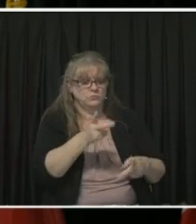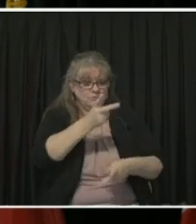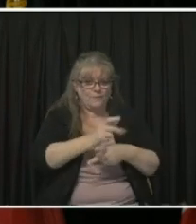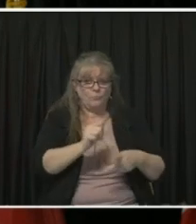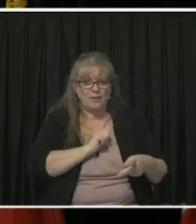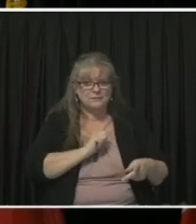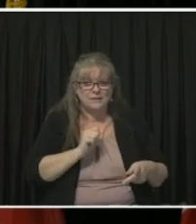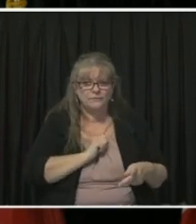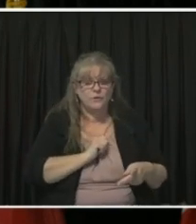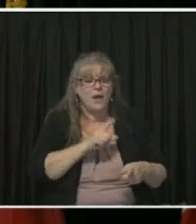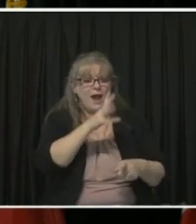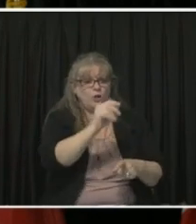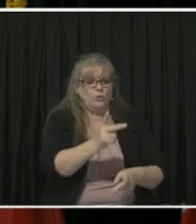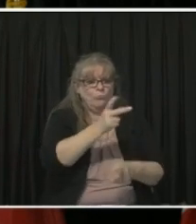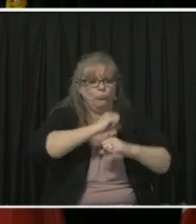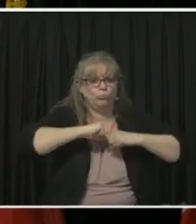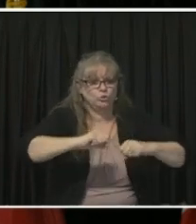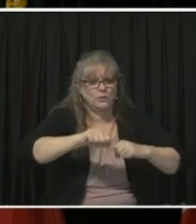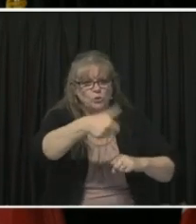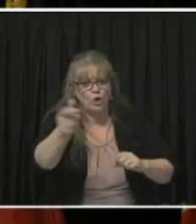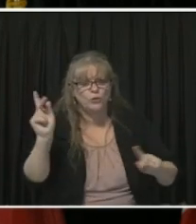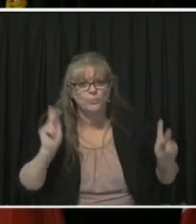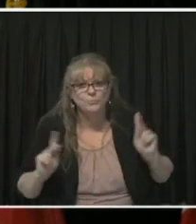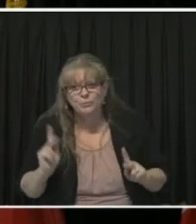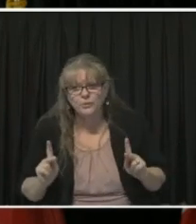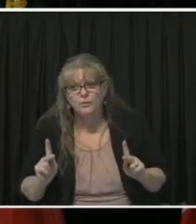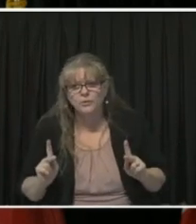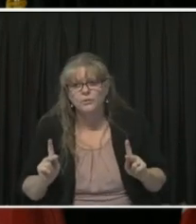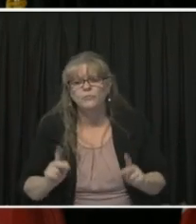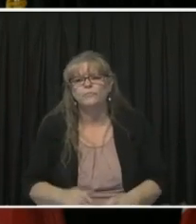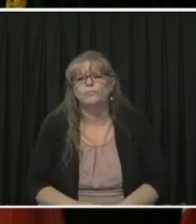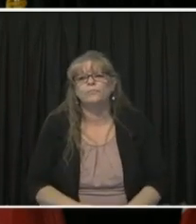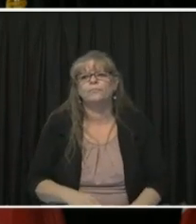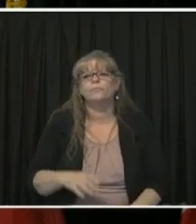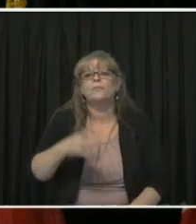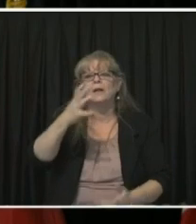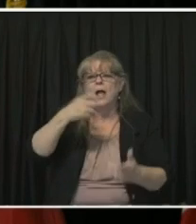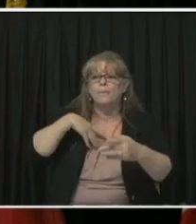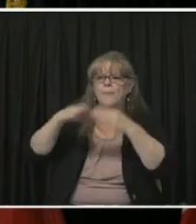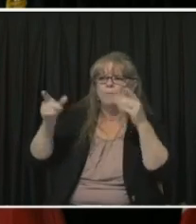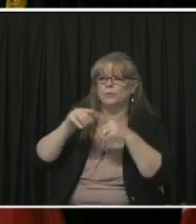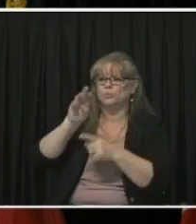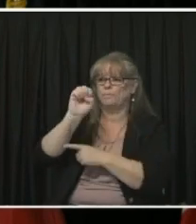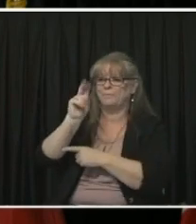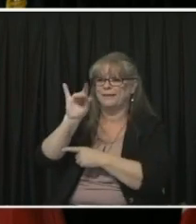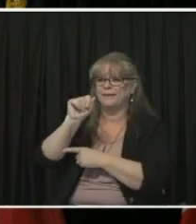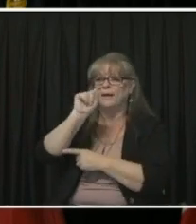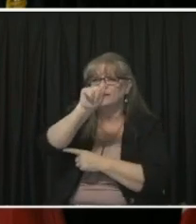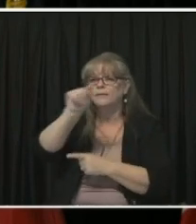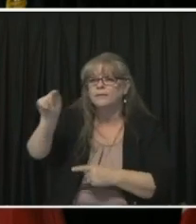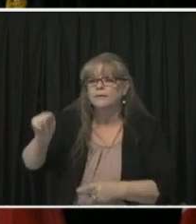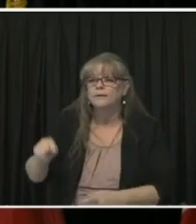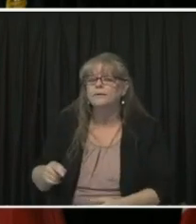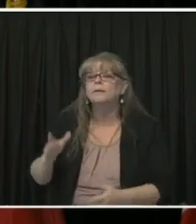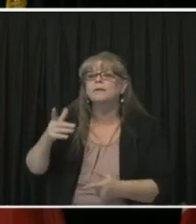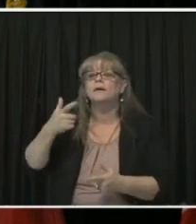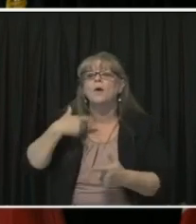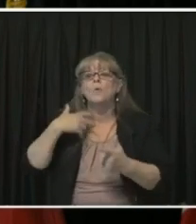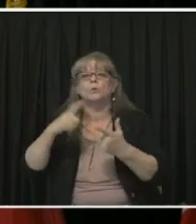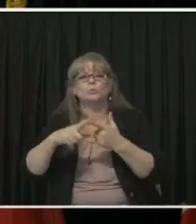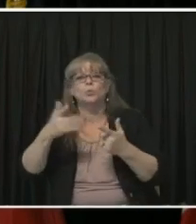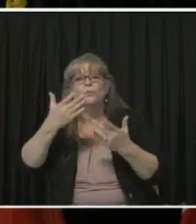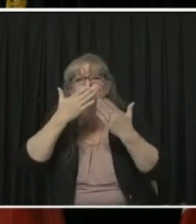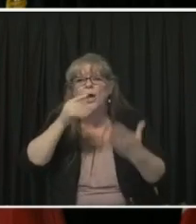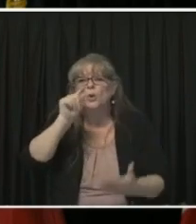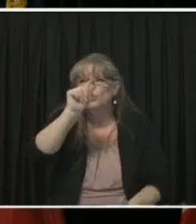well. With that, I would love to open it up to questions from the media, and I want to thank my fellow residents of Colorado for being smart and using